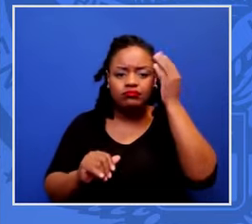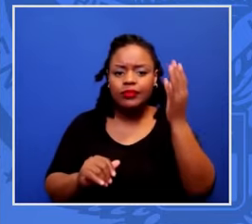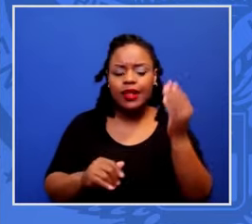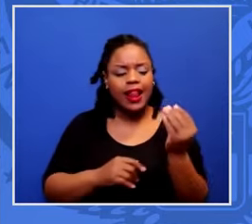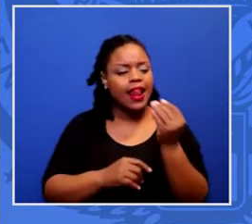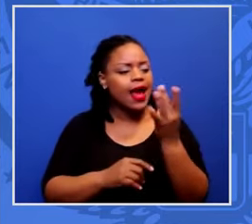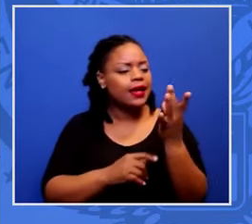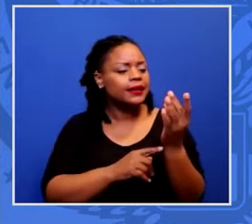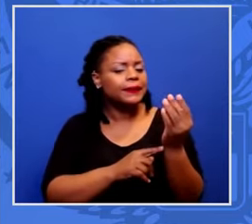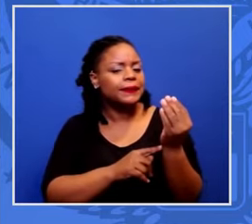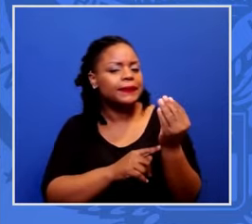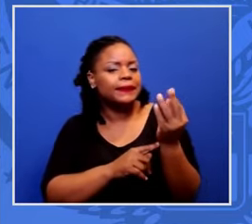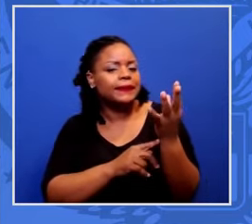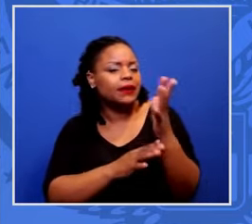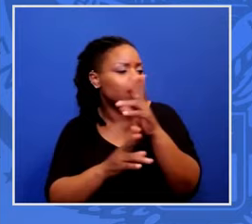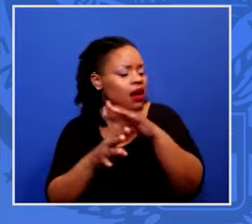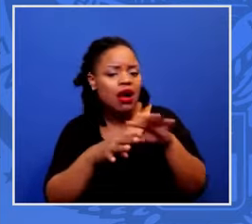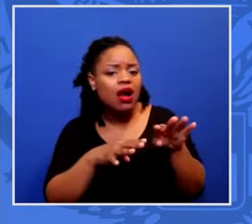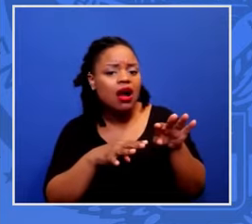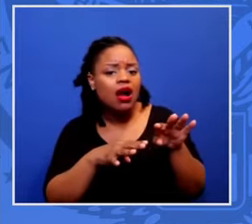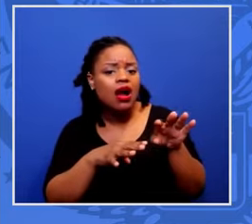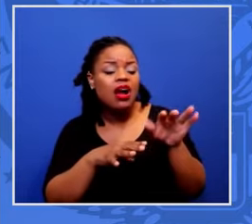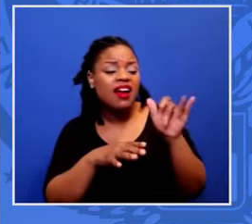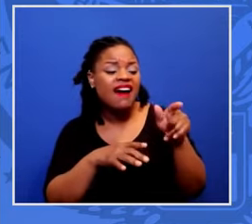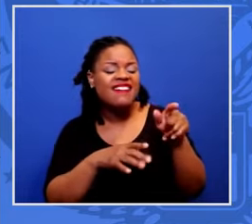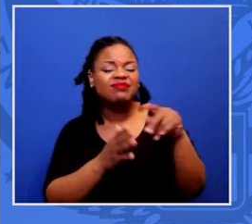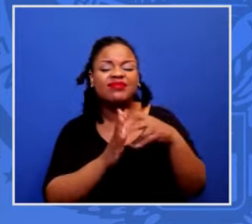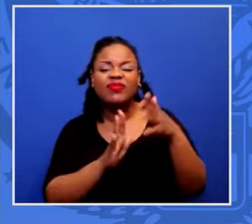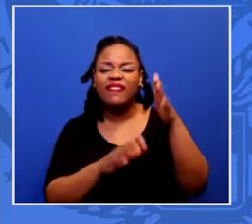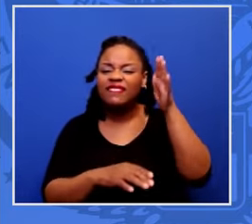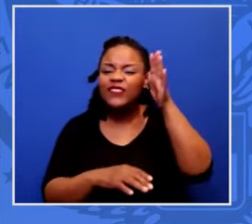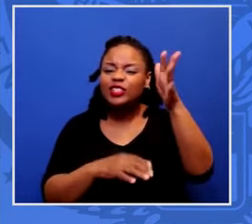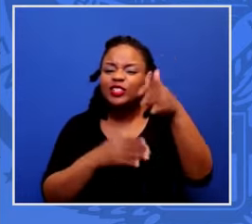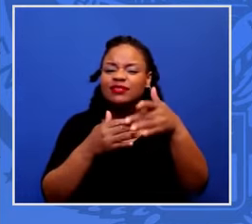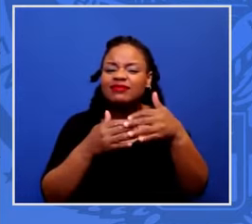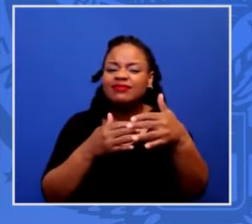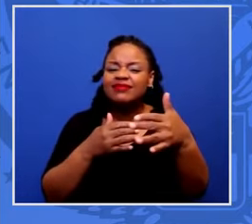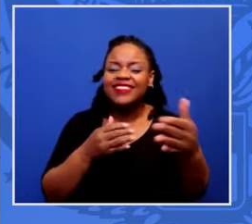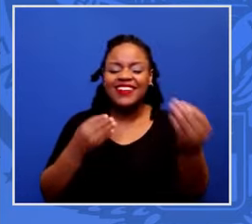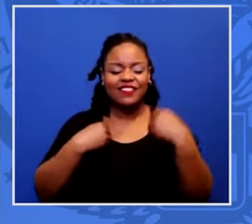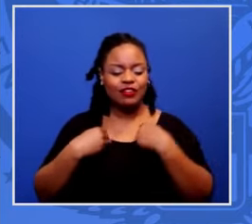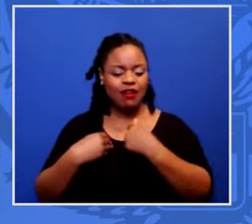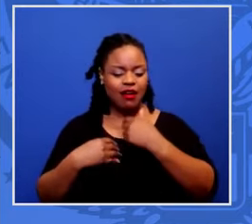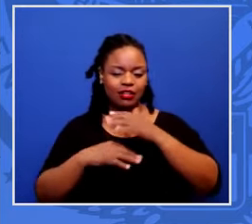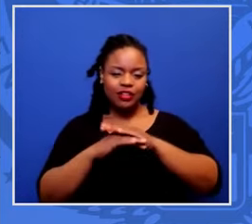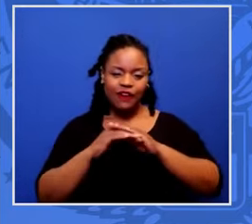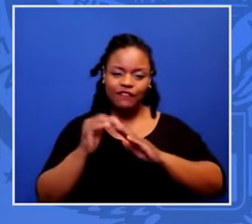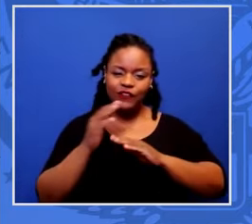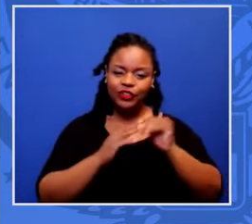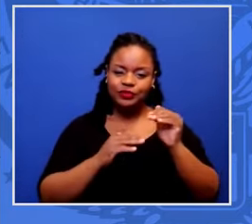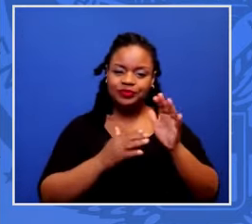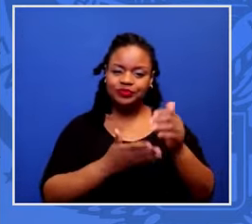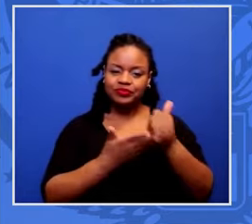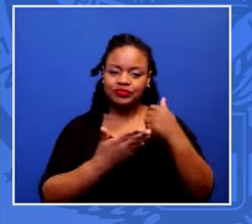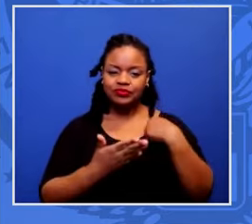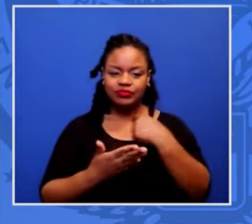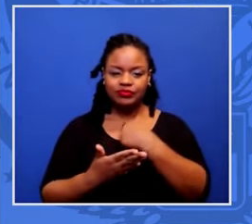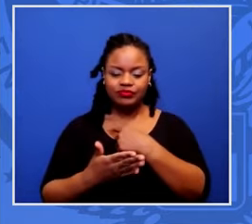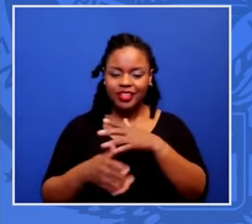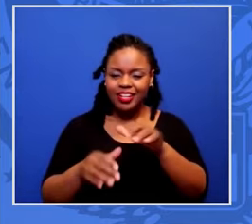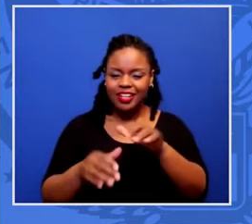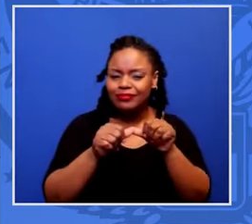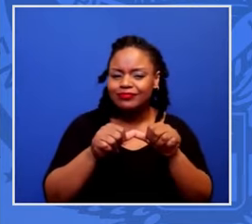You brought us comfort. You sustained us. And so that light grew and became a